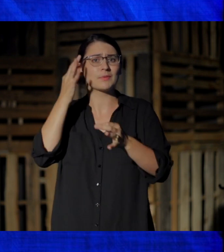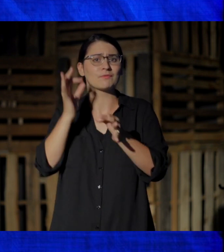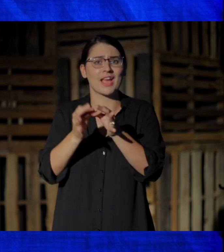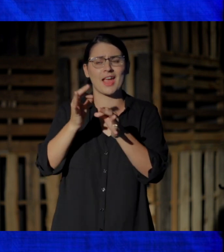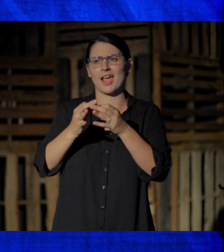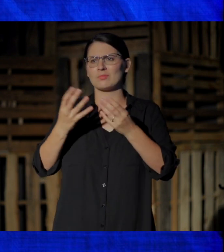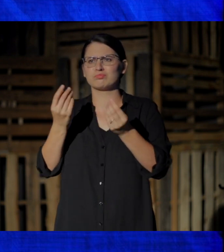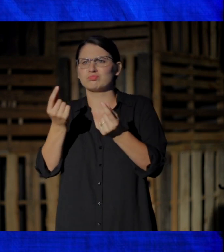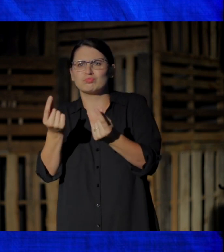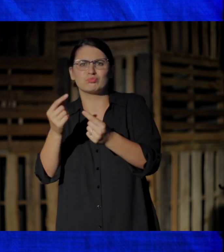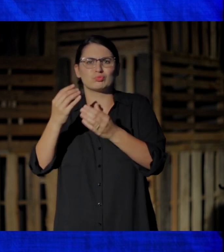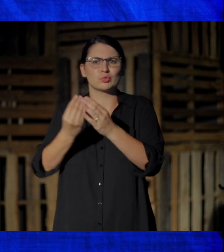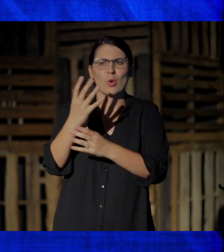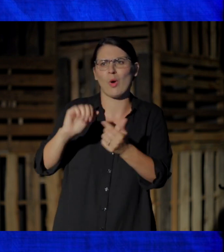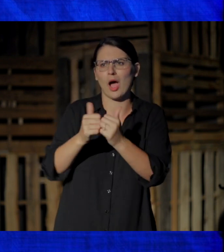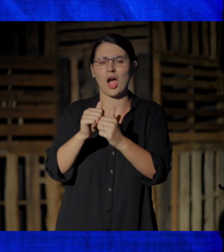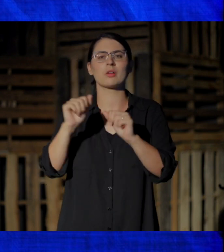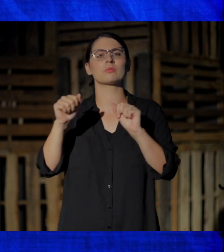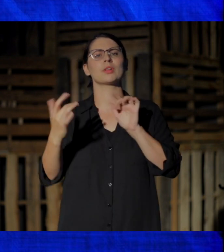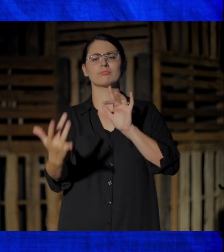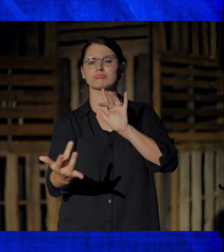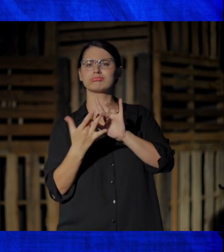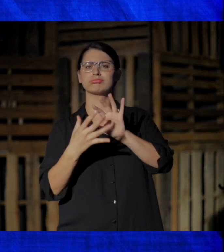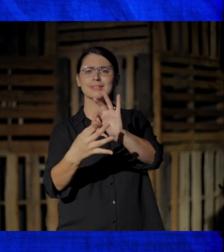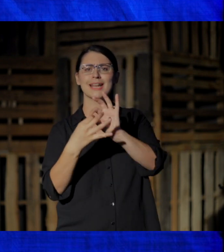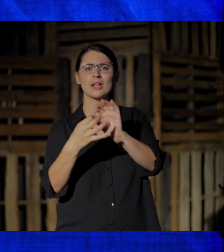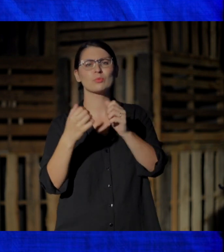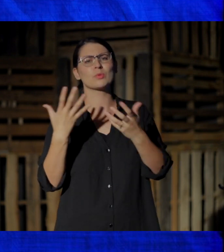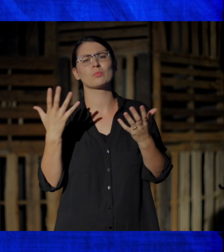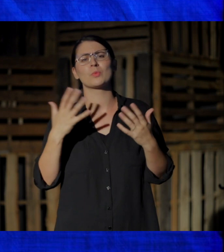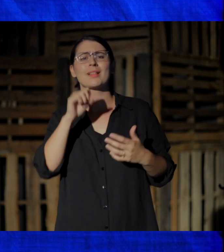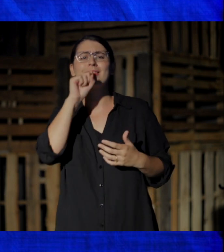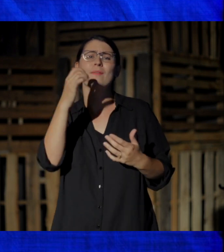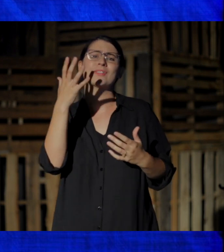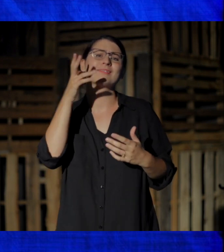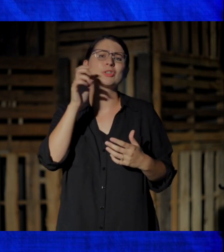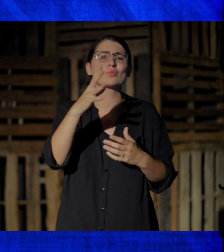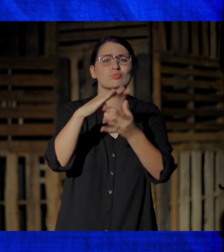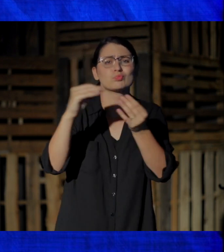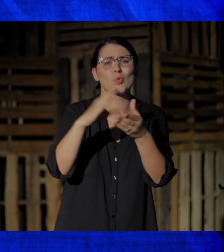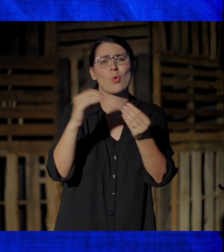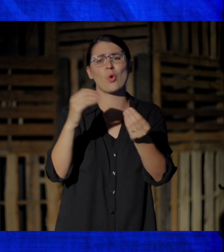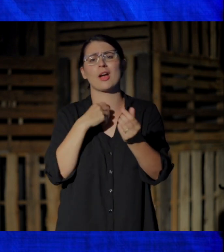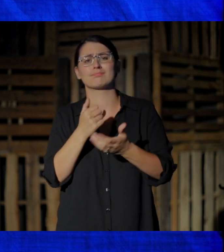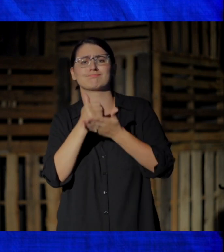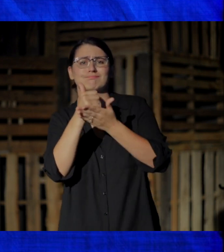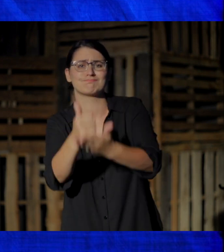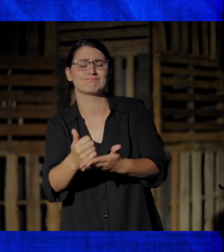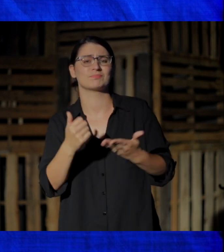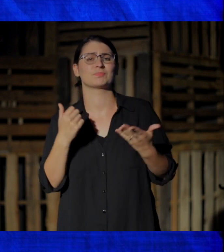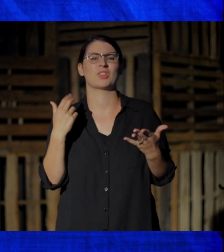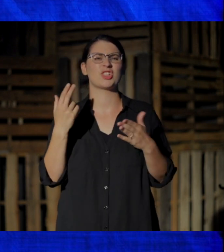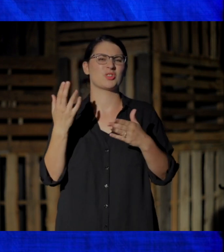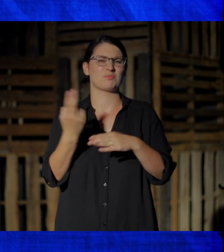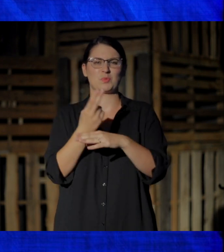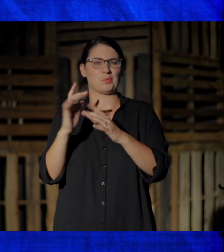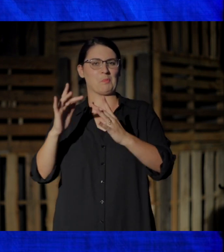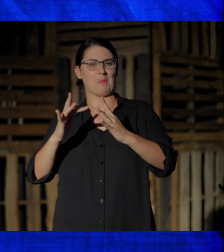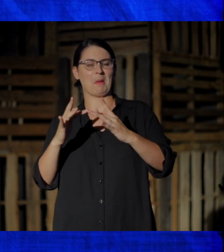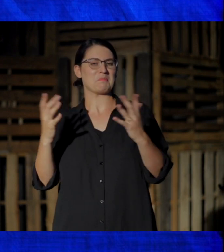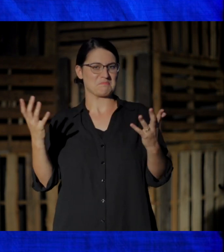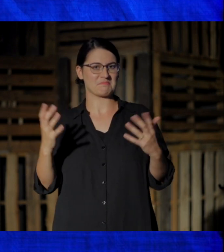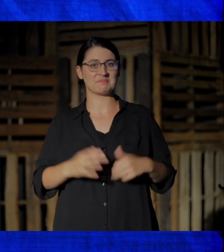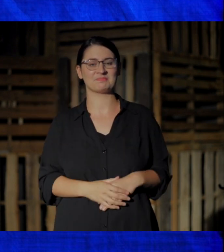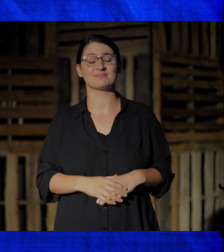over there. I'd love to talk to you, hear your story. Also, there's a Next Steps tab at daretoventure.org. Use that, and we'll be in contact as well. And last